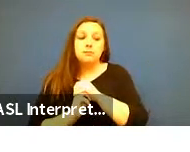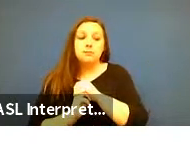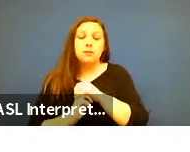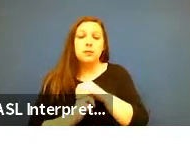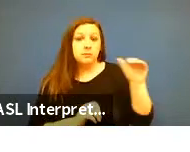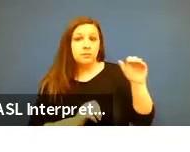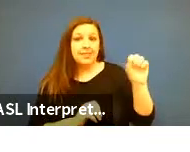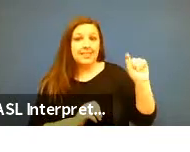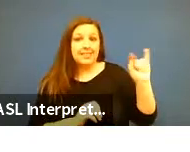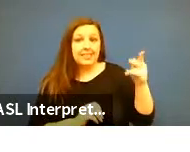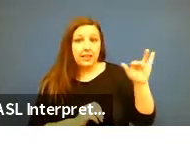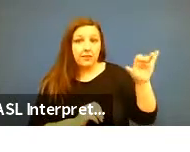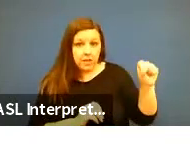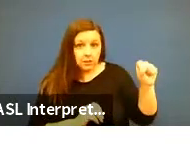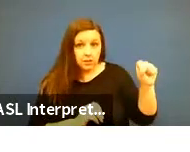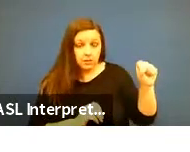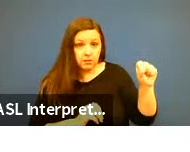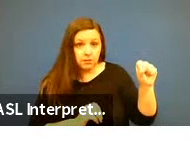Mr. Stevens,